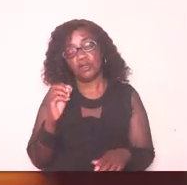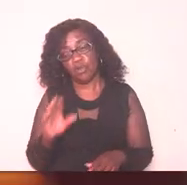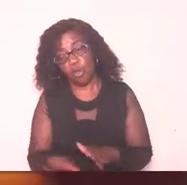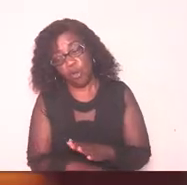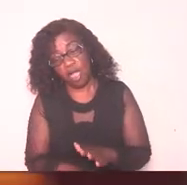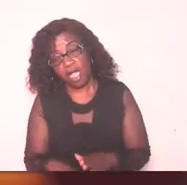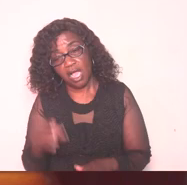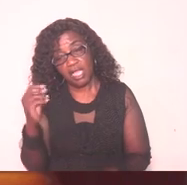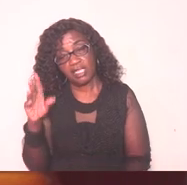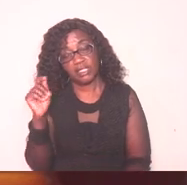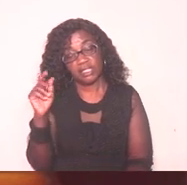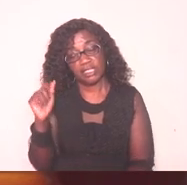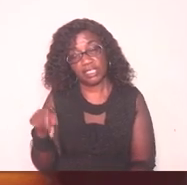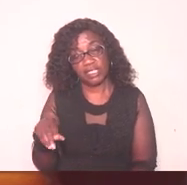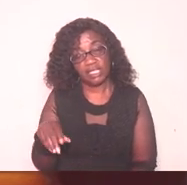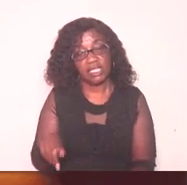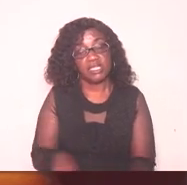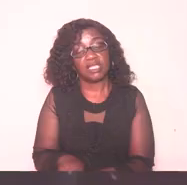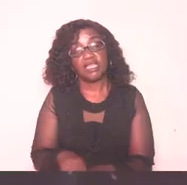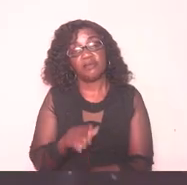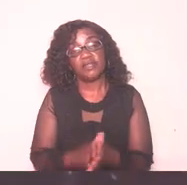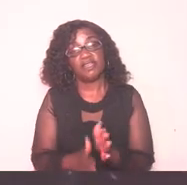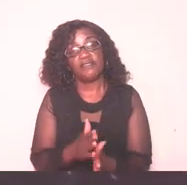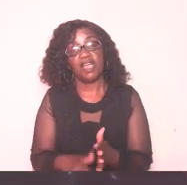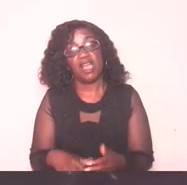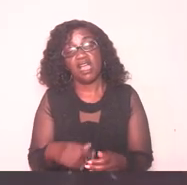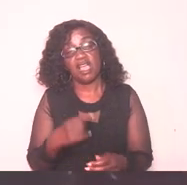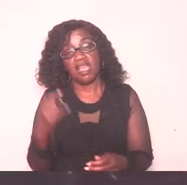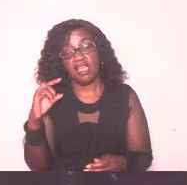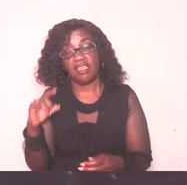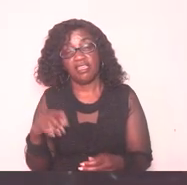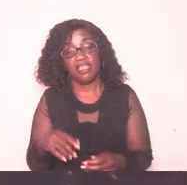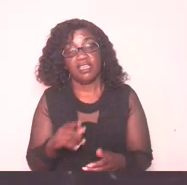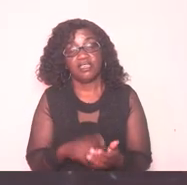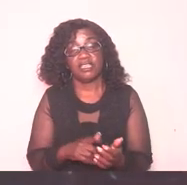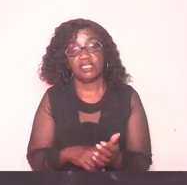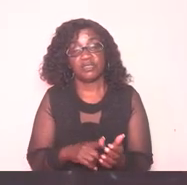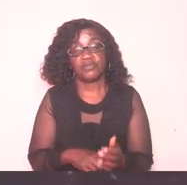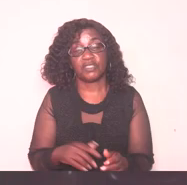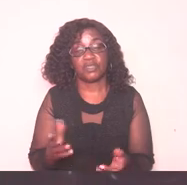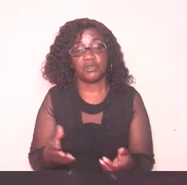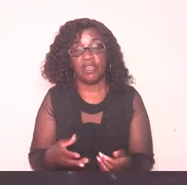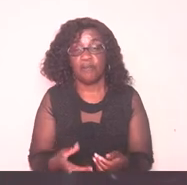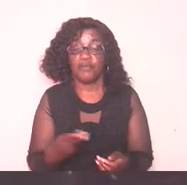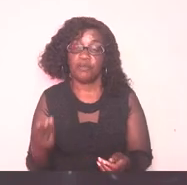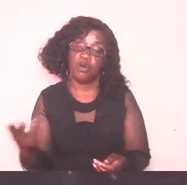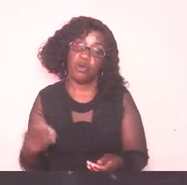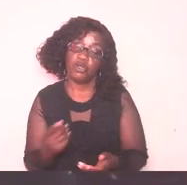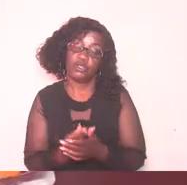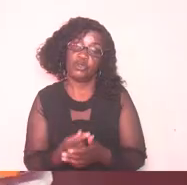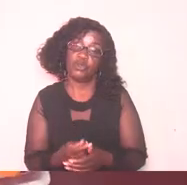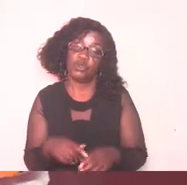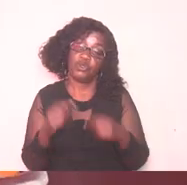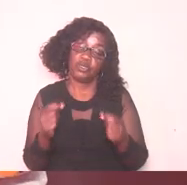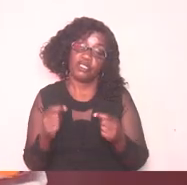got lower rates of teenage pregnancies, and they do not in any case have high cases of sexual activity among youths. Because listen, people are going to do what they